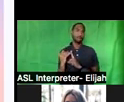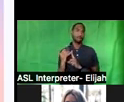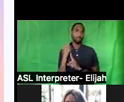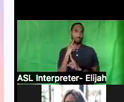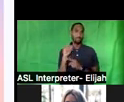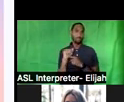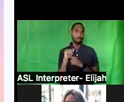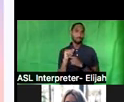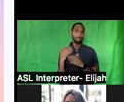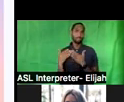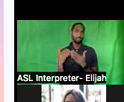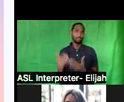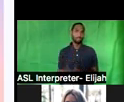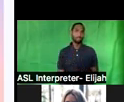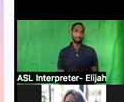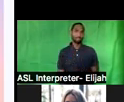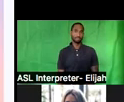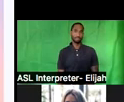just shared.